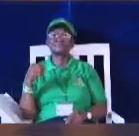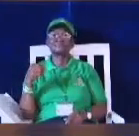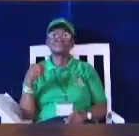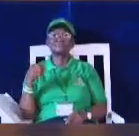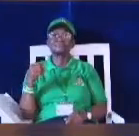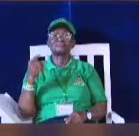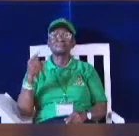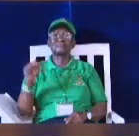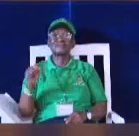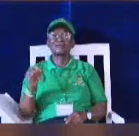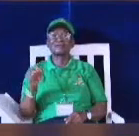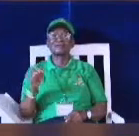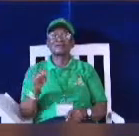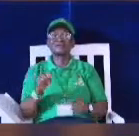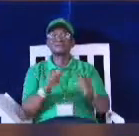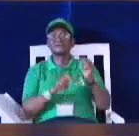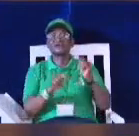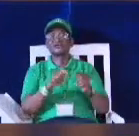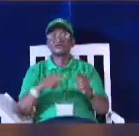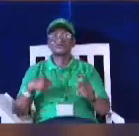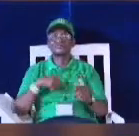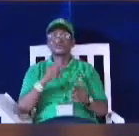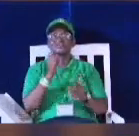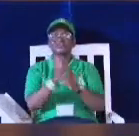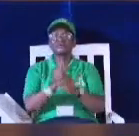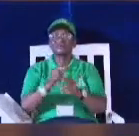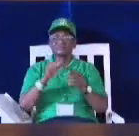the theory we've just learned.